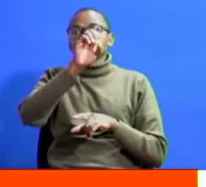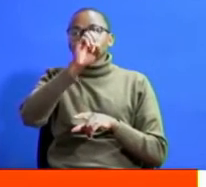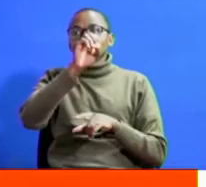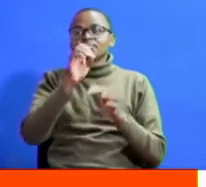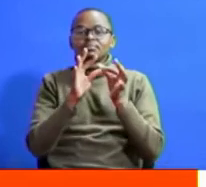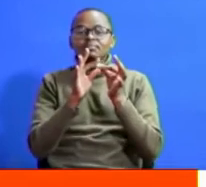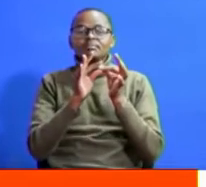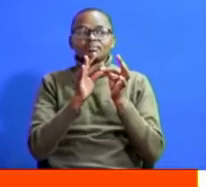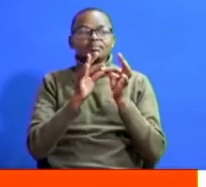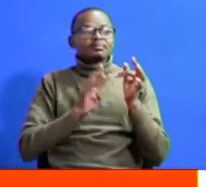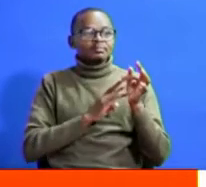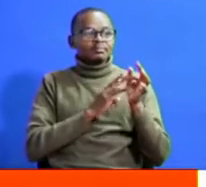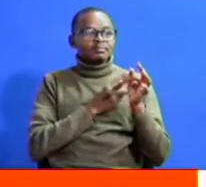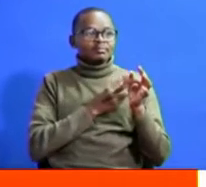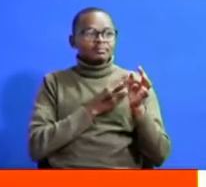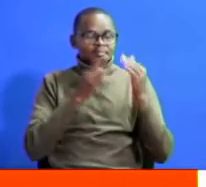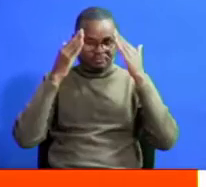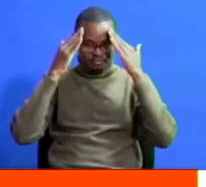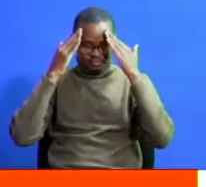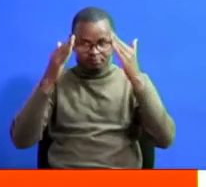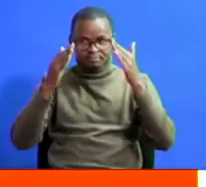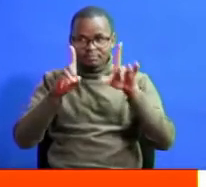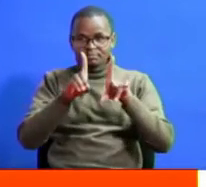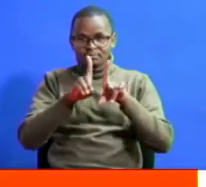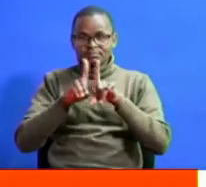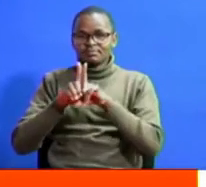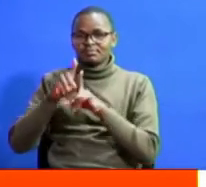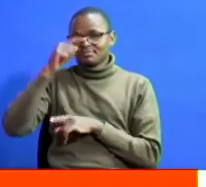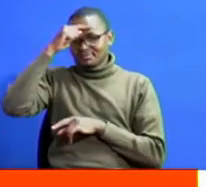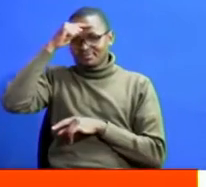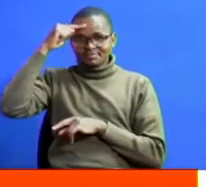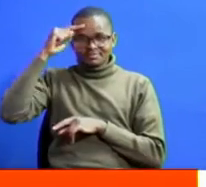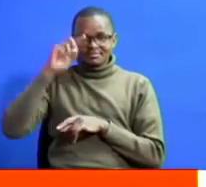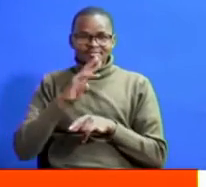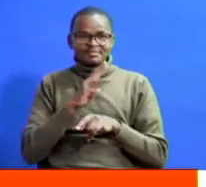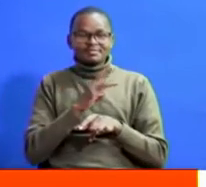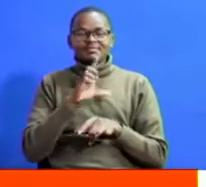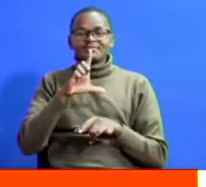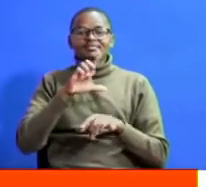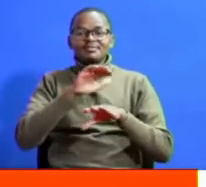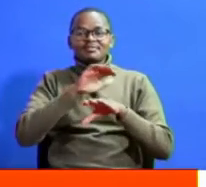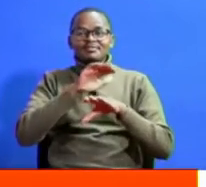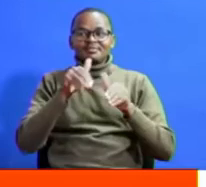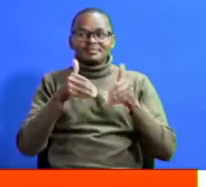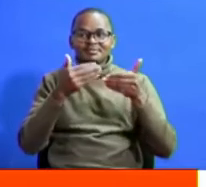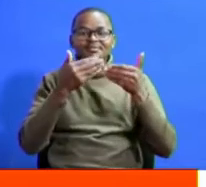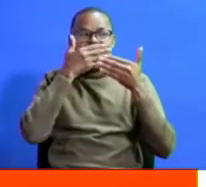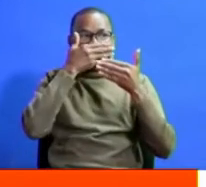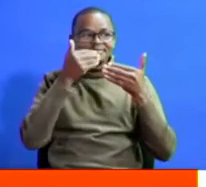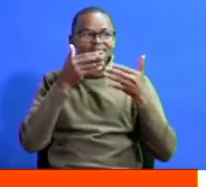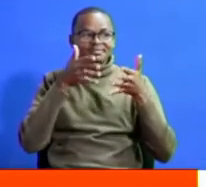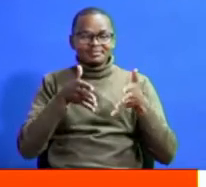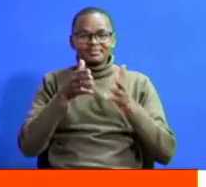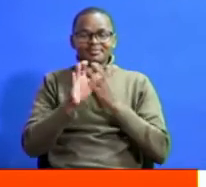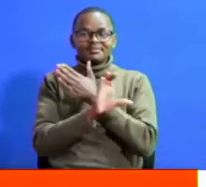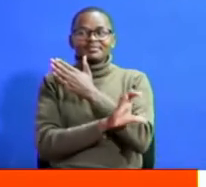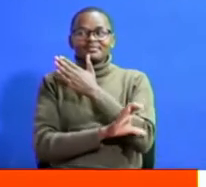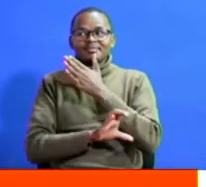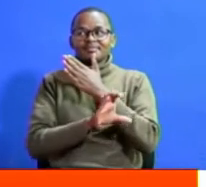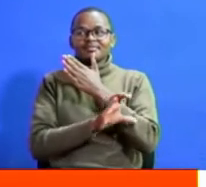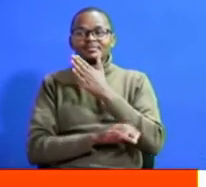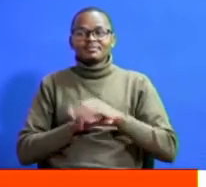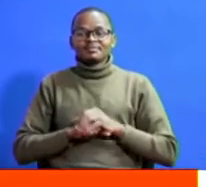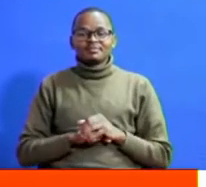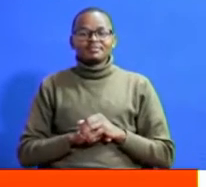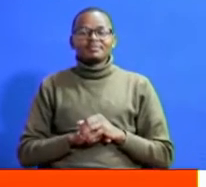Coalition, we are much focused on the same because we'll automatically give the best to this country. Right. And